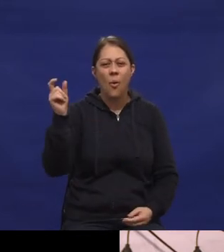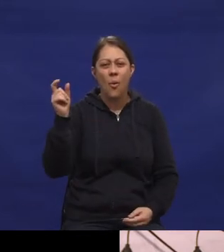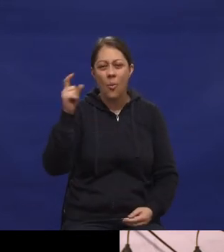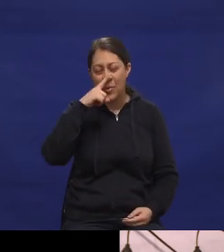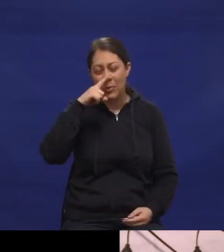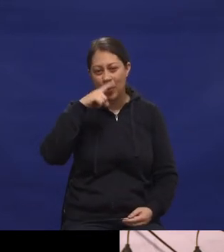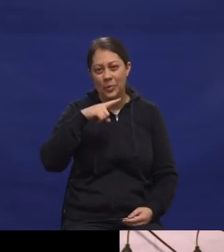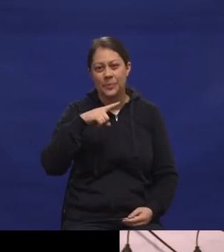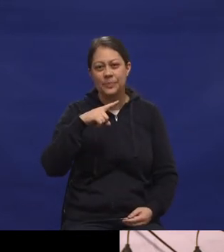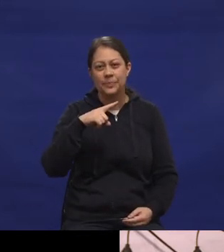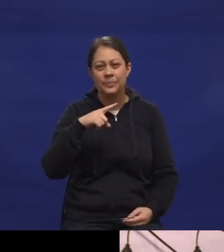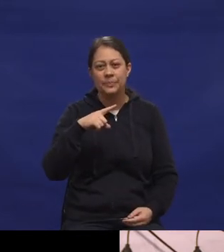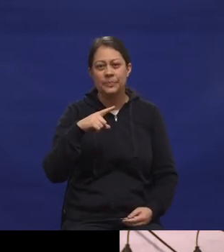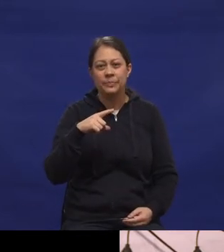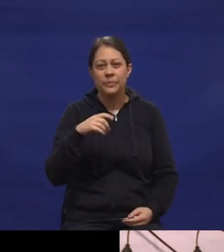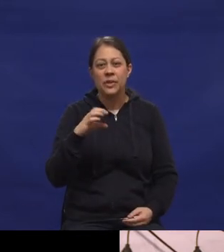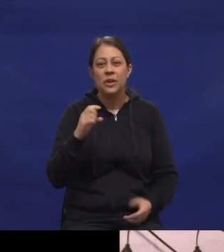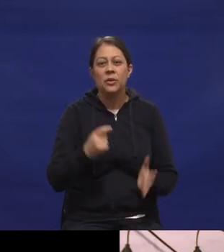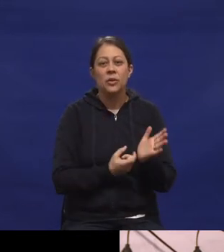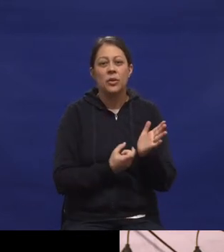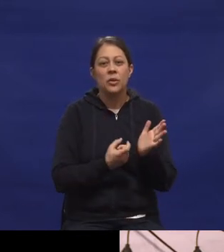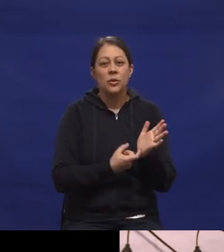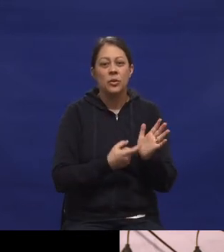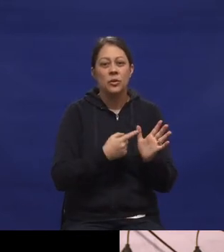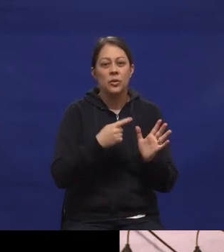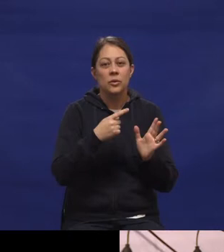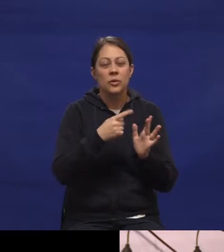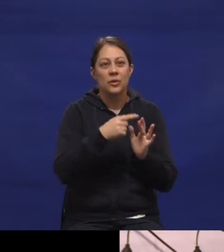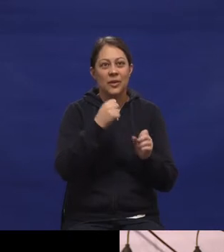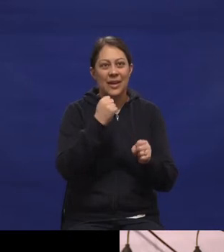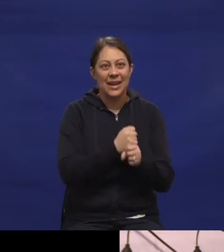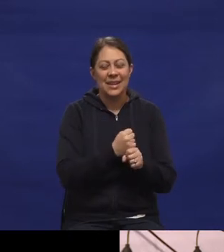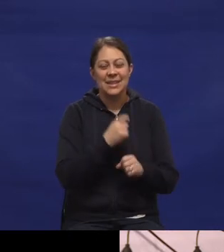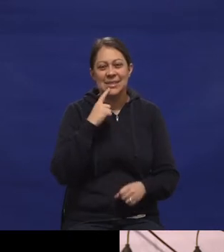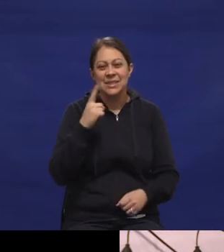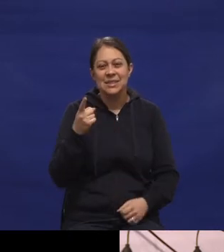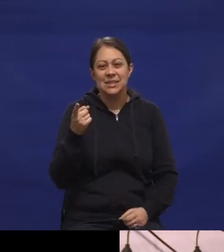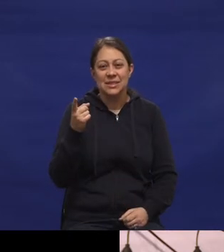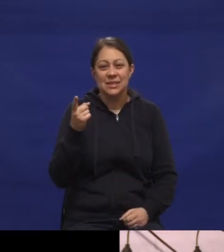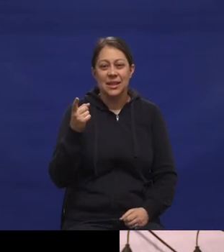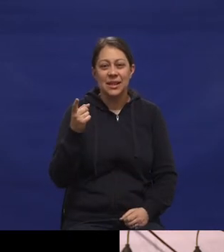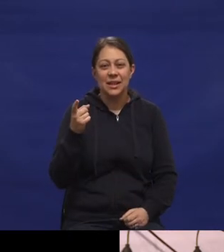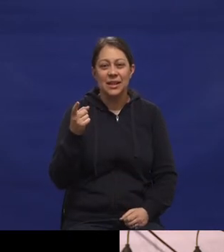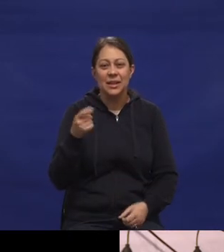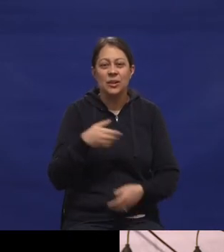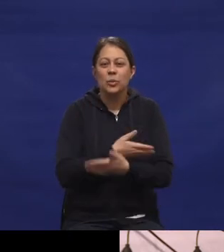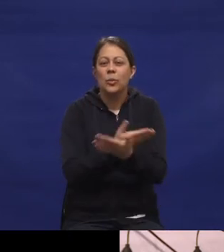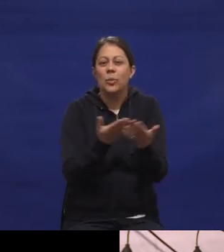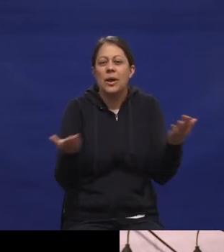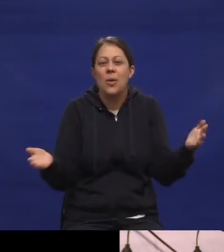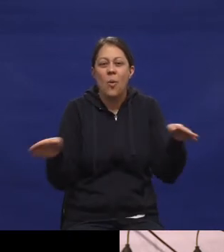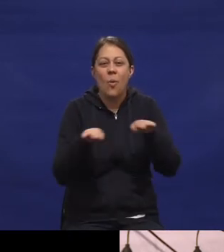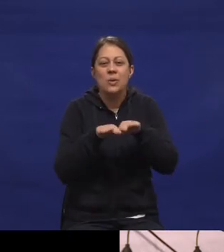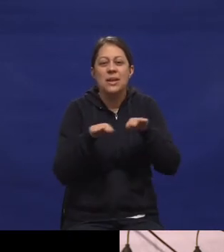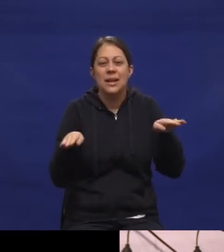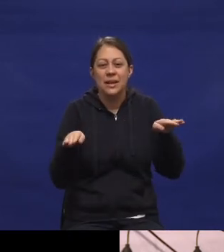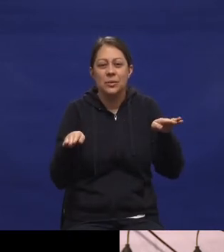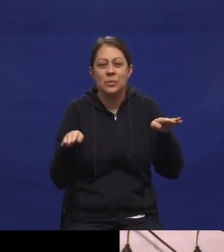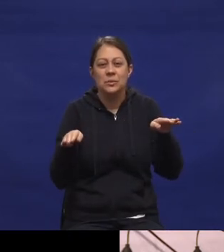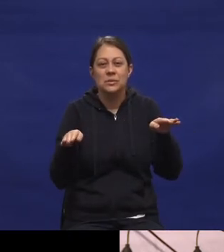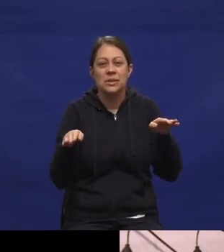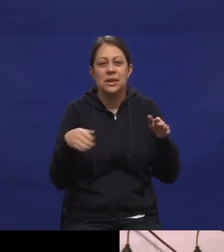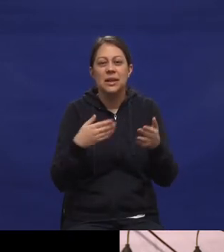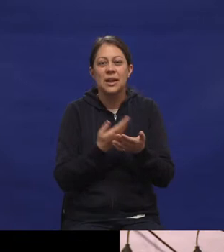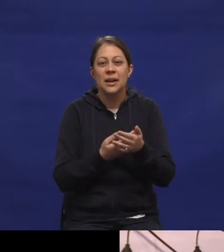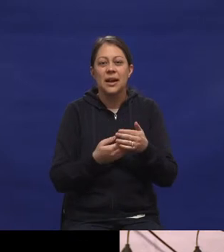said earlier, you know, at the foot of the cross, we're all equal. We're all sinners. That's what we are. And now we have a new identity in Jesus